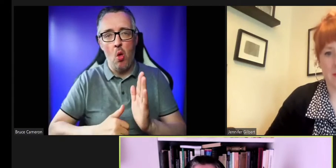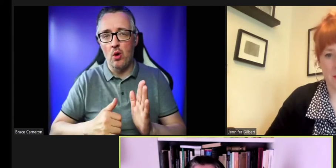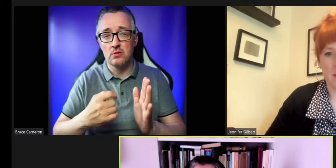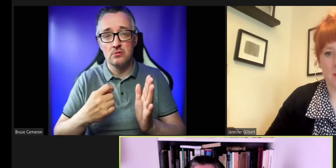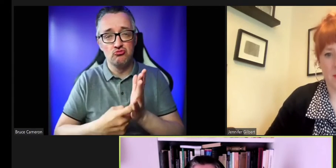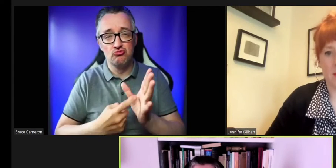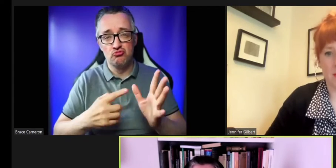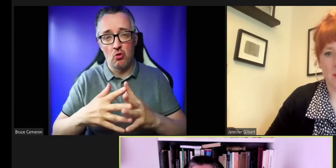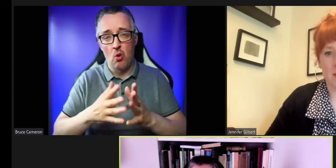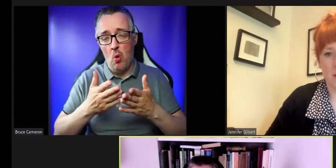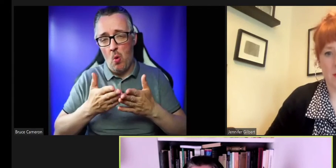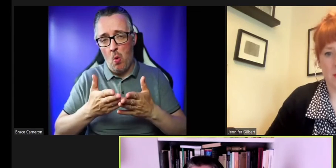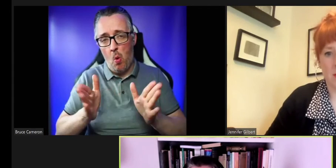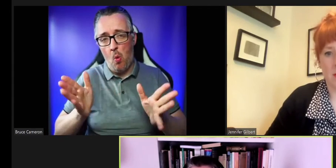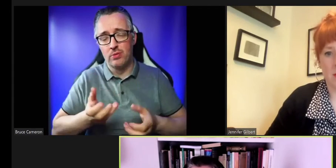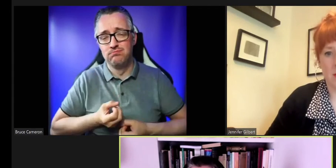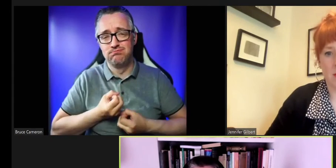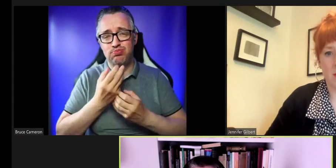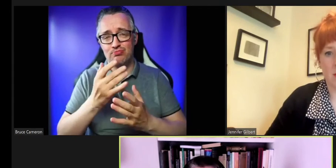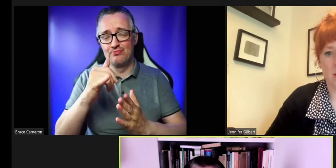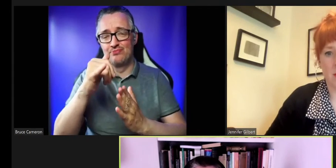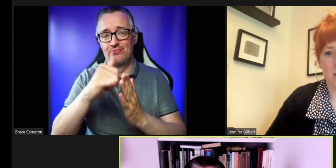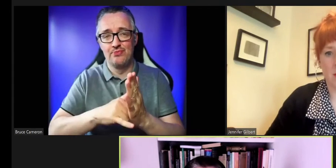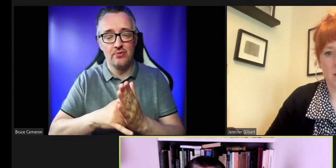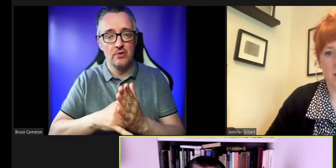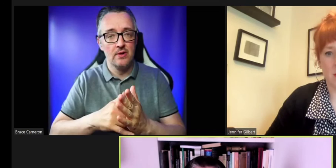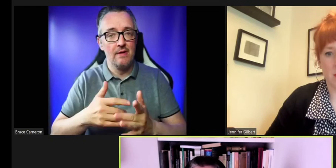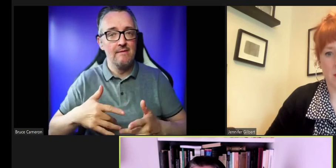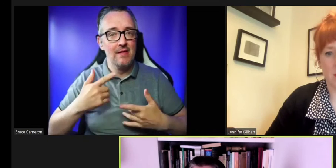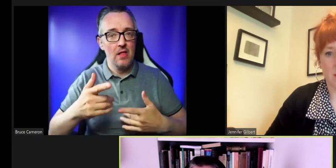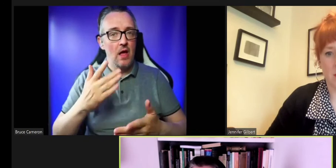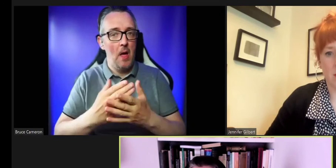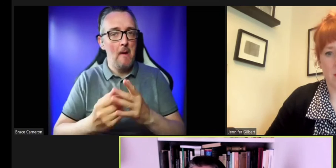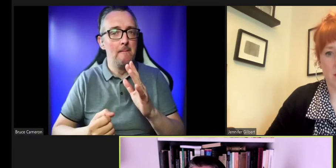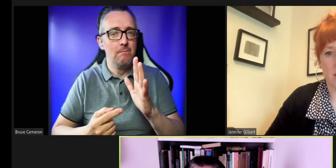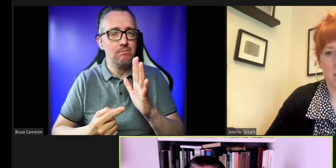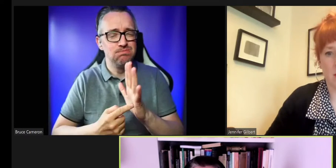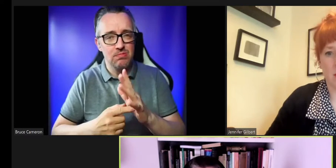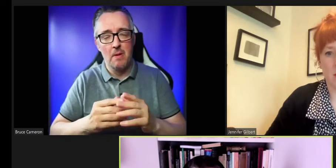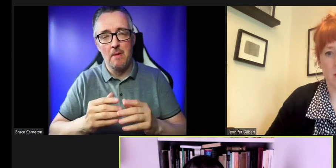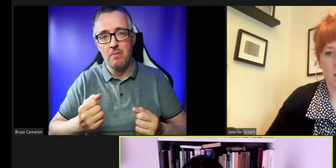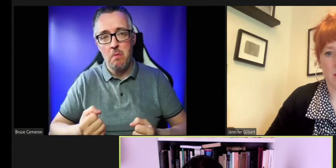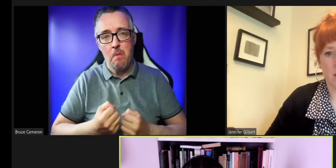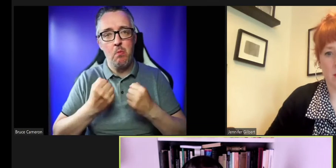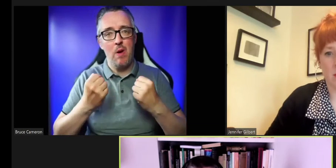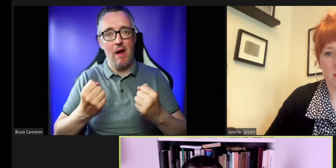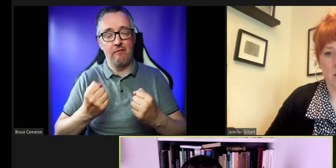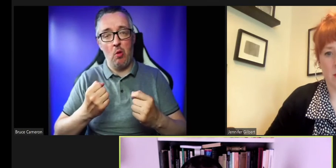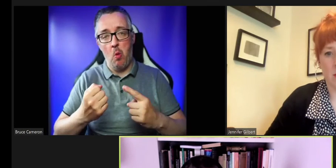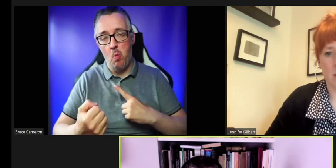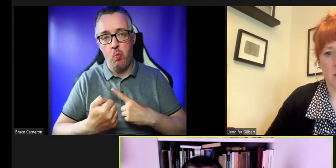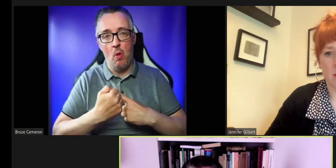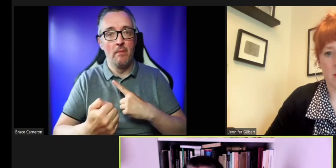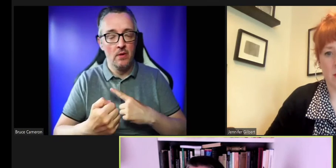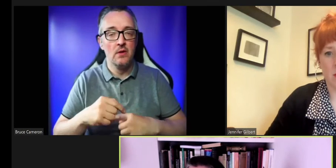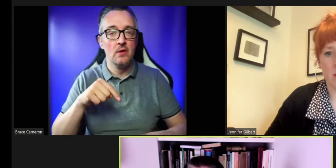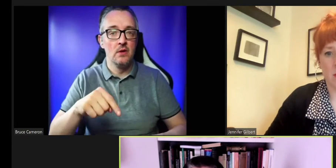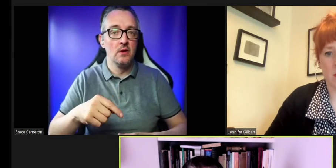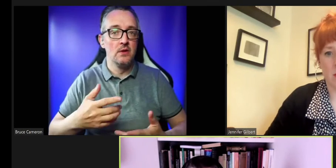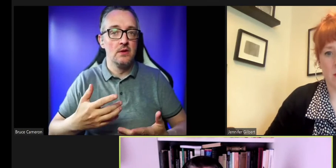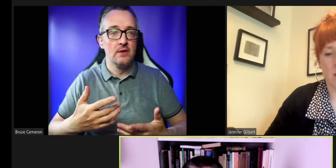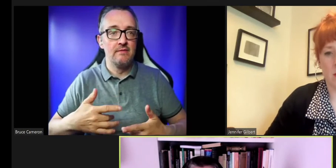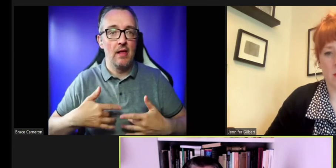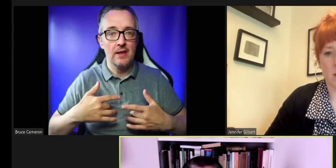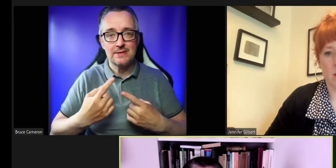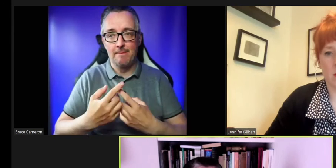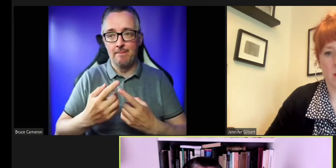open. And I think they were very powerful for that reason. And that was something that I was able to do alongside some other women that